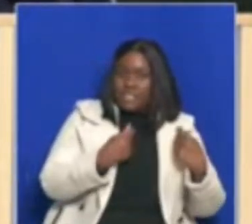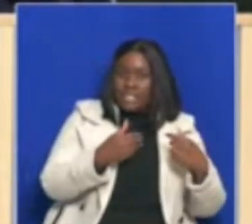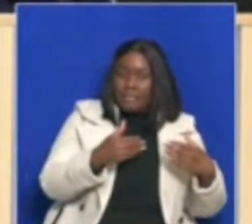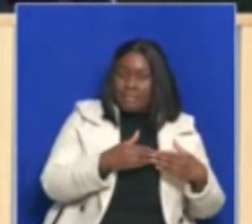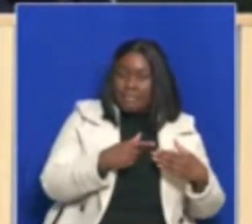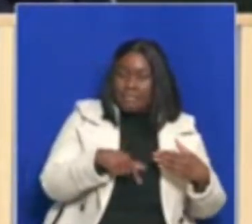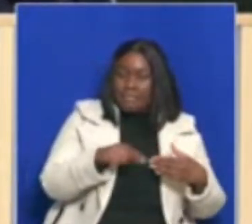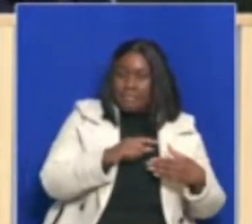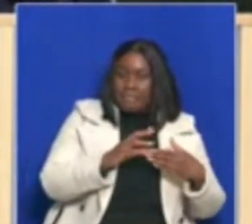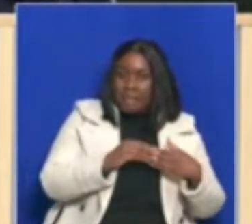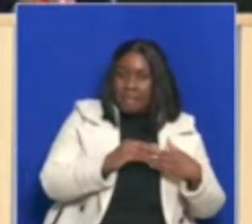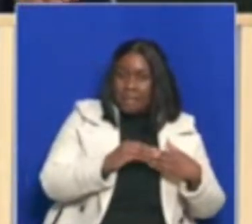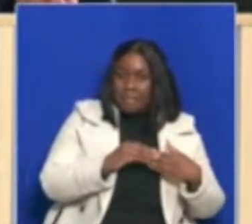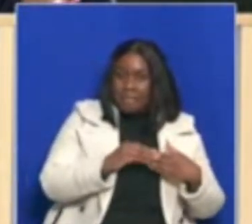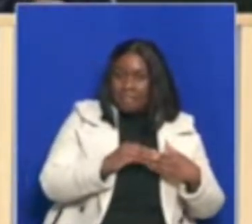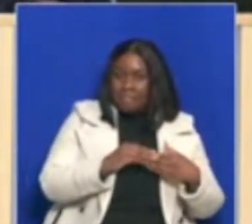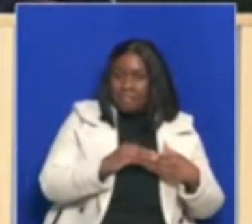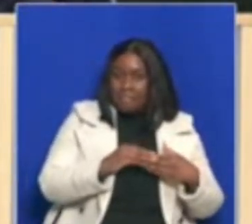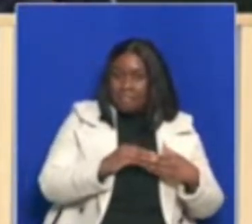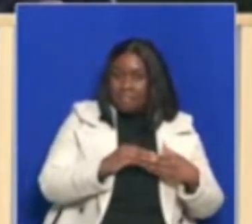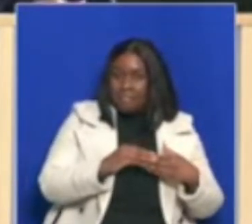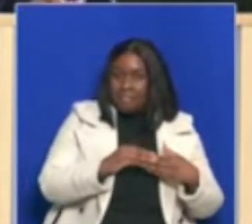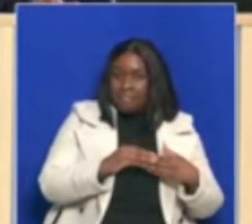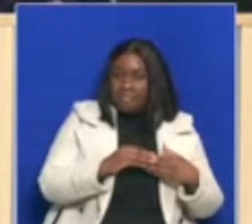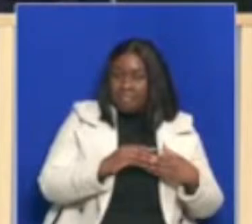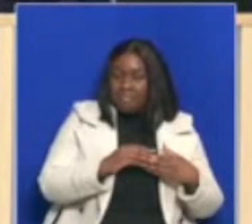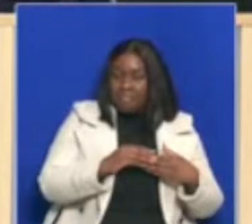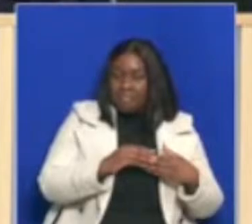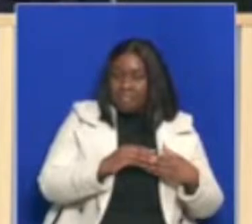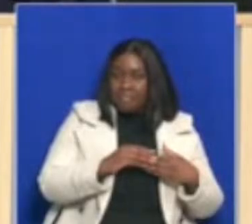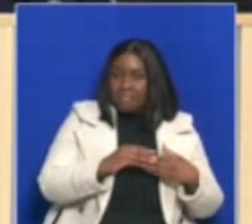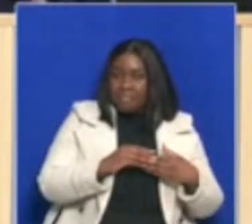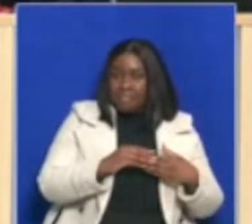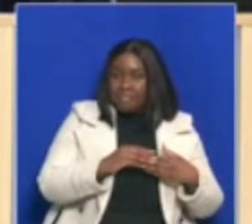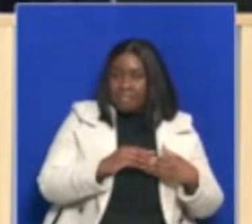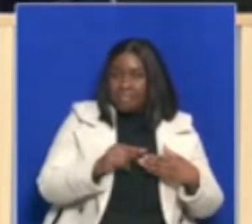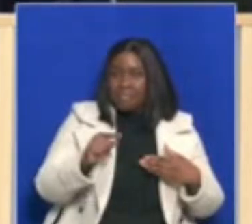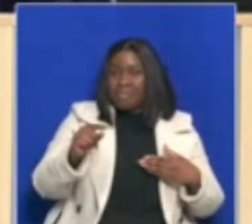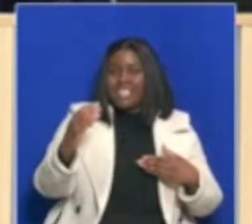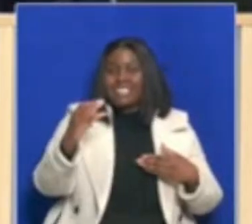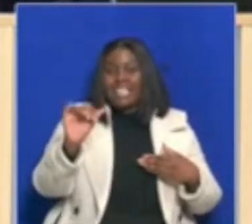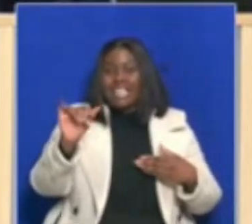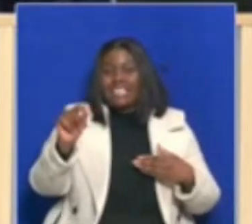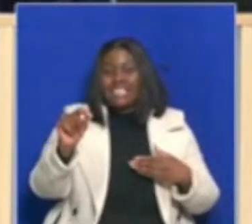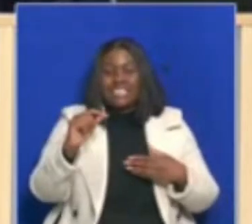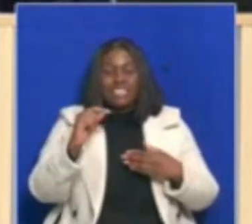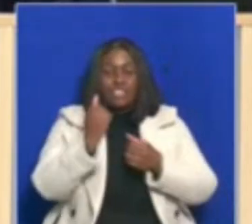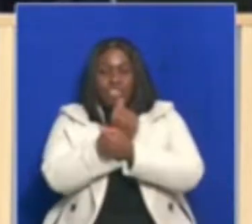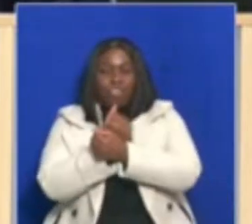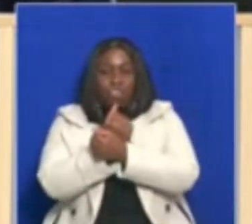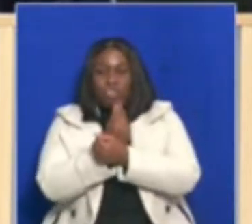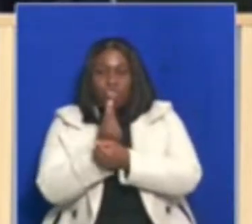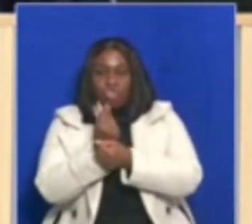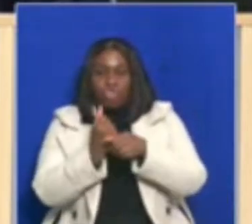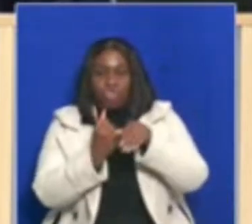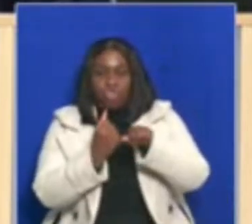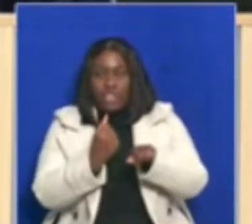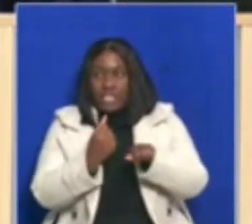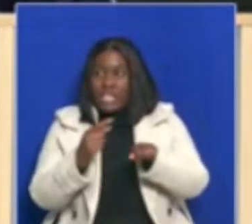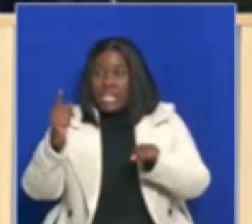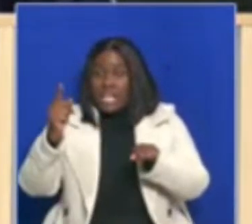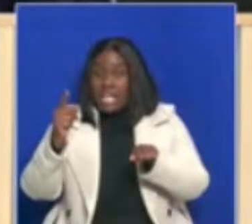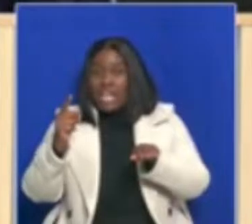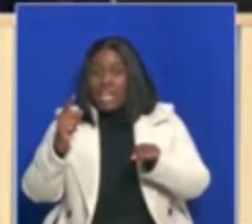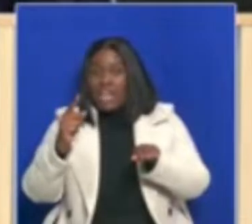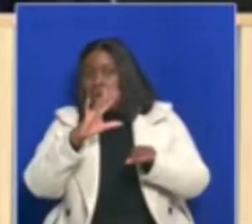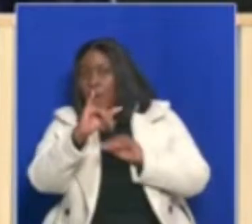identify a particular cash in transit heist randomly. If they happen to